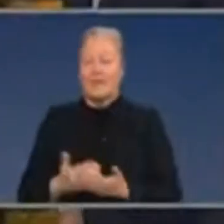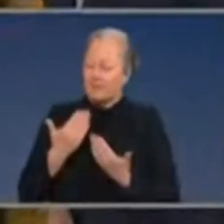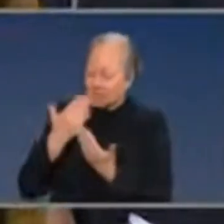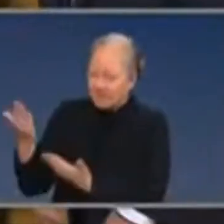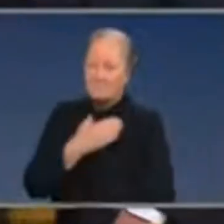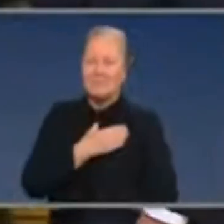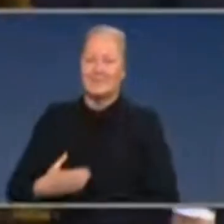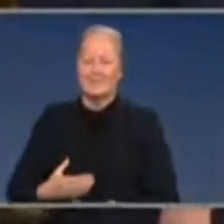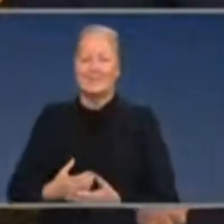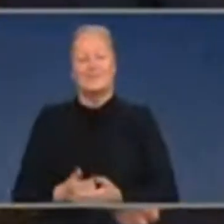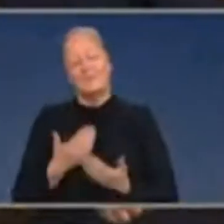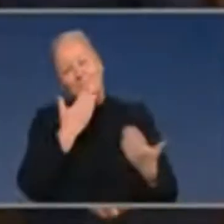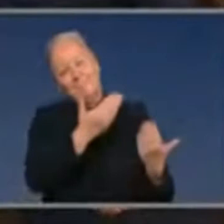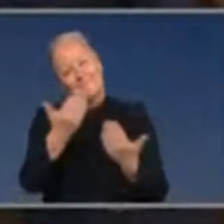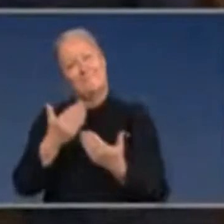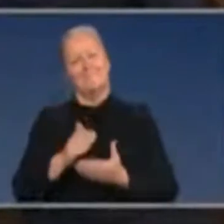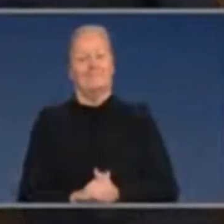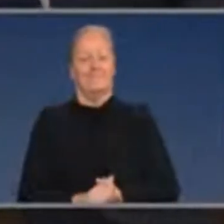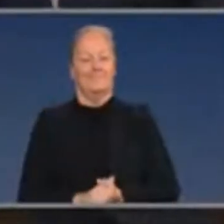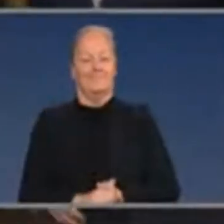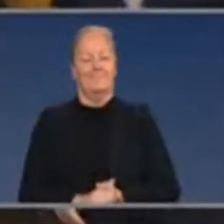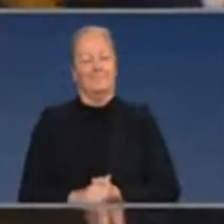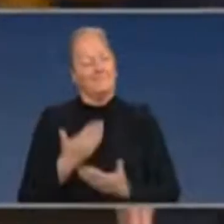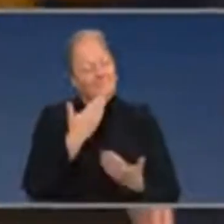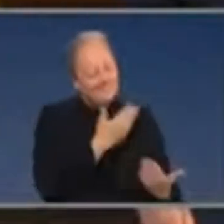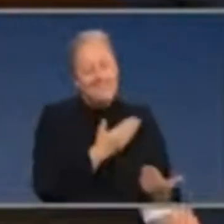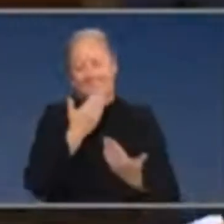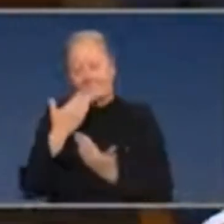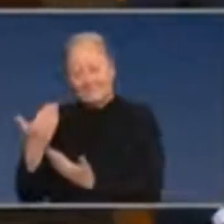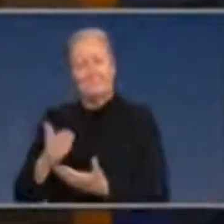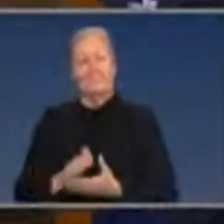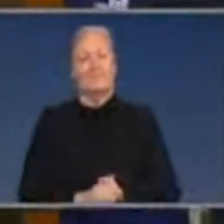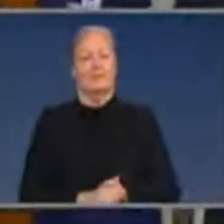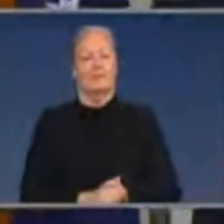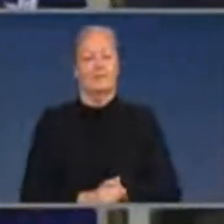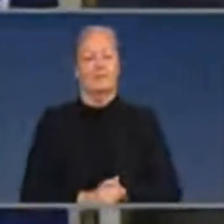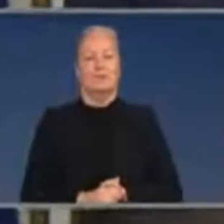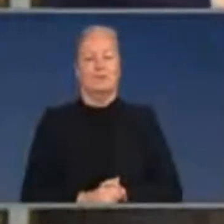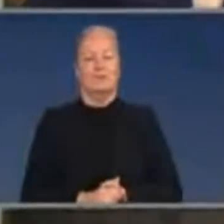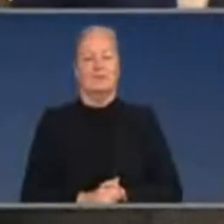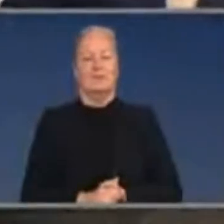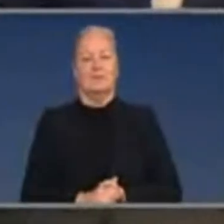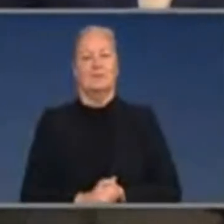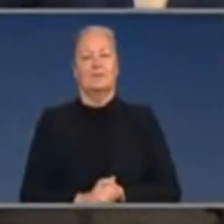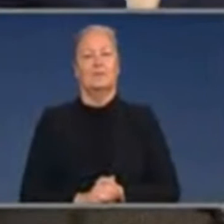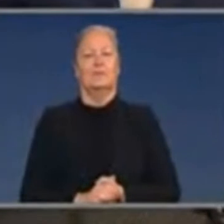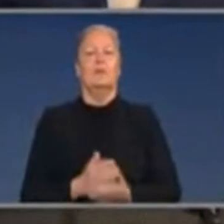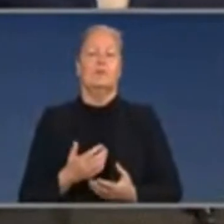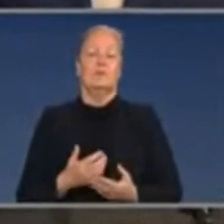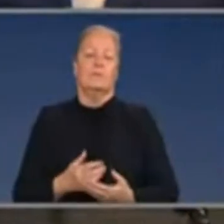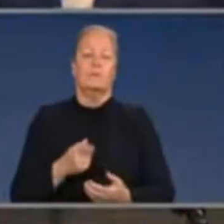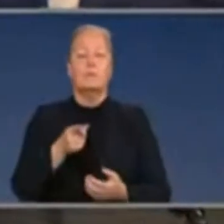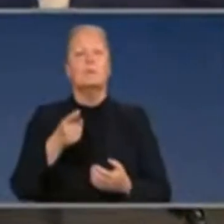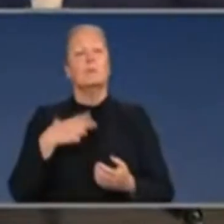Thank you, Minister. Thank you. Yeah. Thank you. Thanks very much. Thanks. And as they go, I particularly